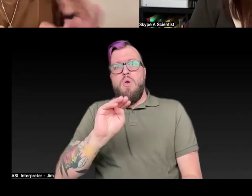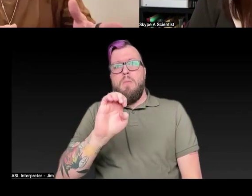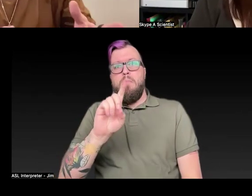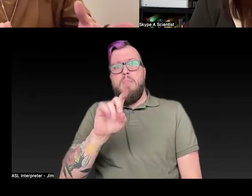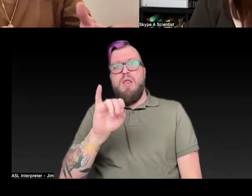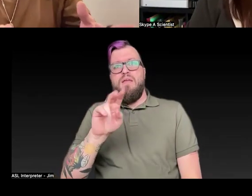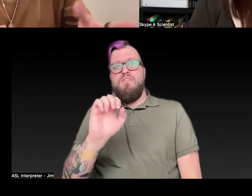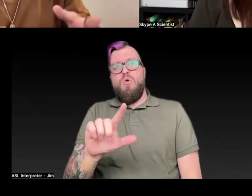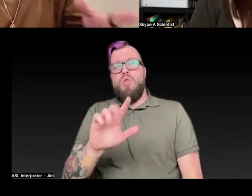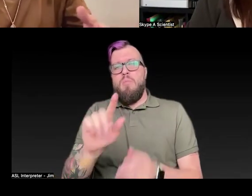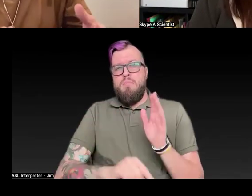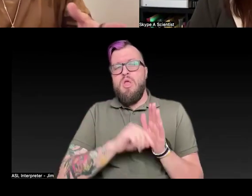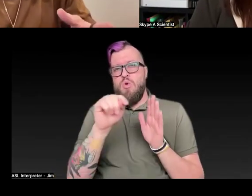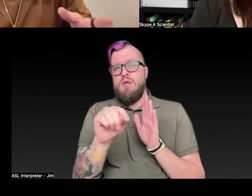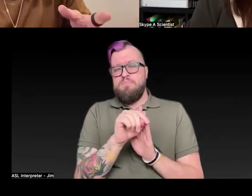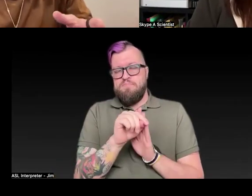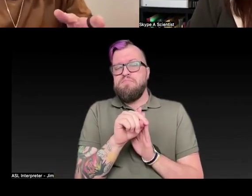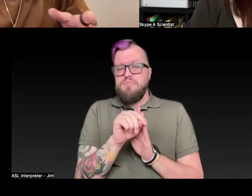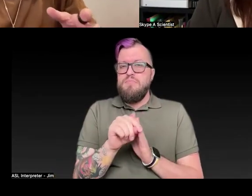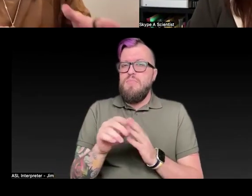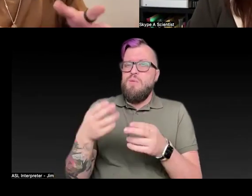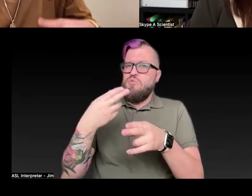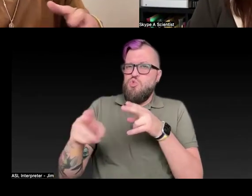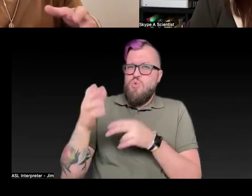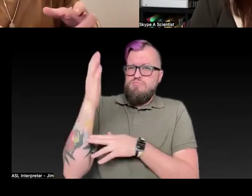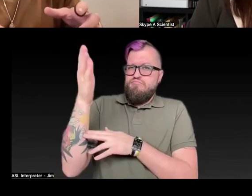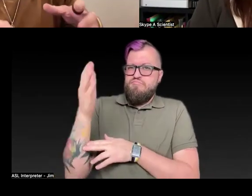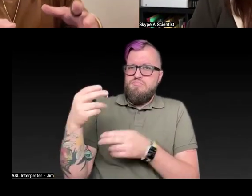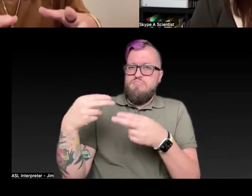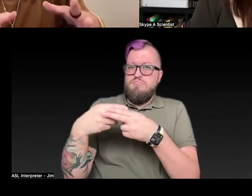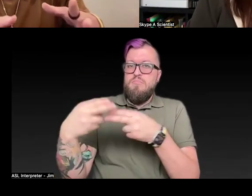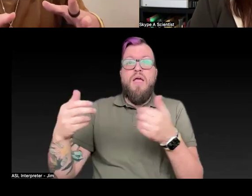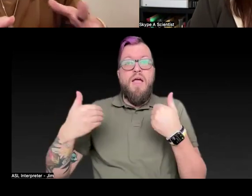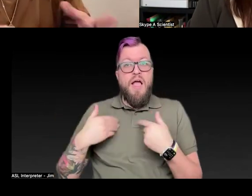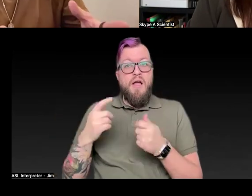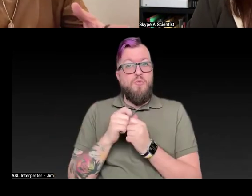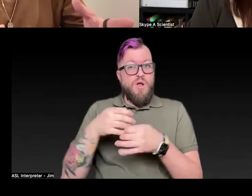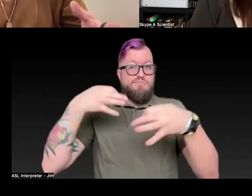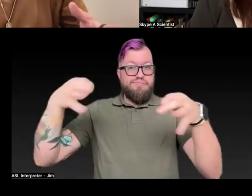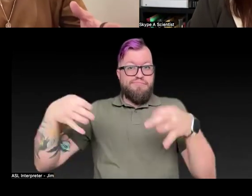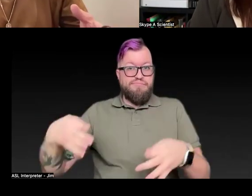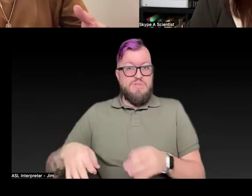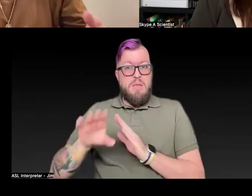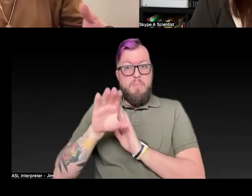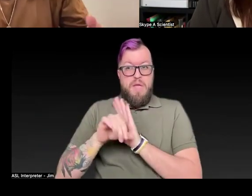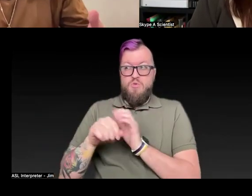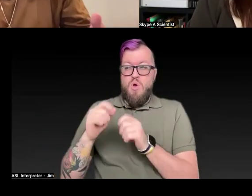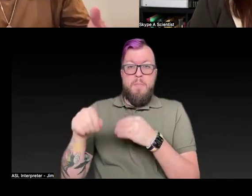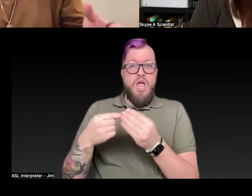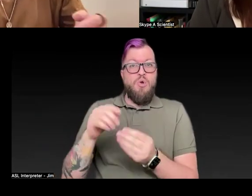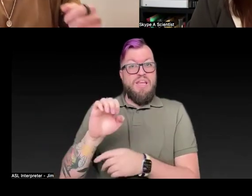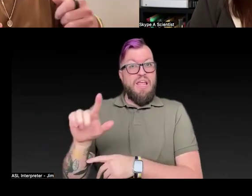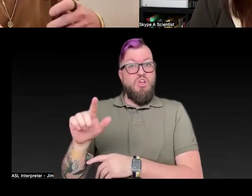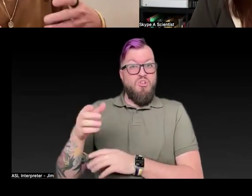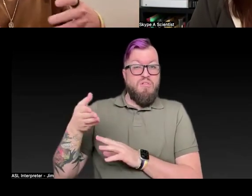slide presentation to sort of talk about what that looks like and give us a little bit of background about eels because not everybody knows a whole lot about